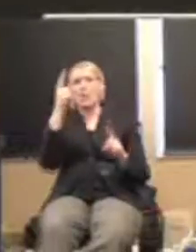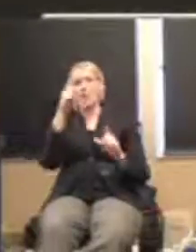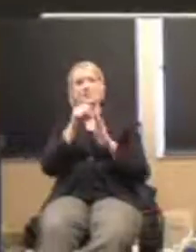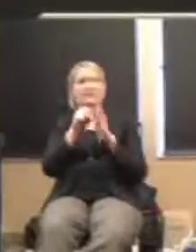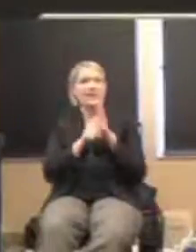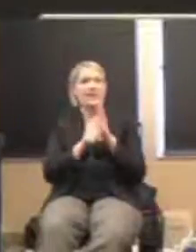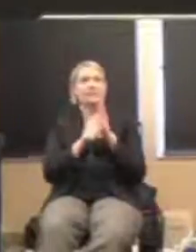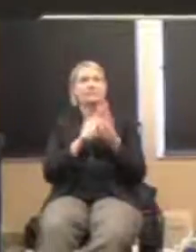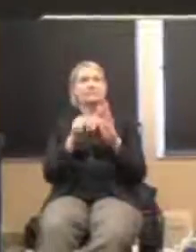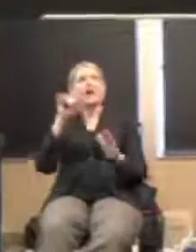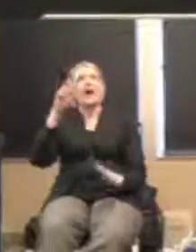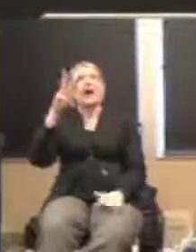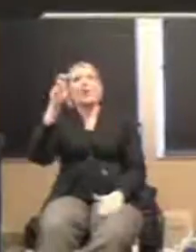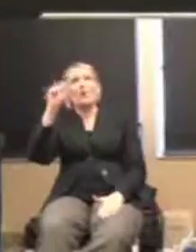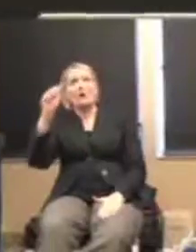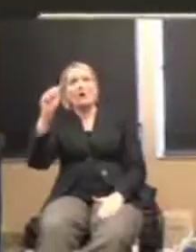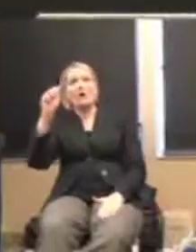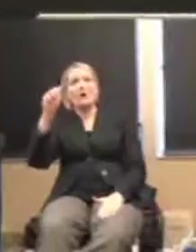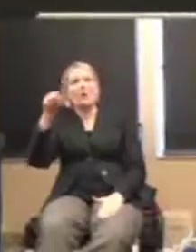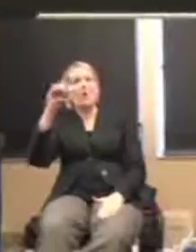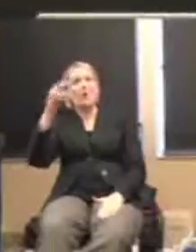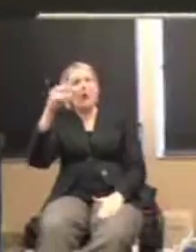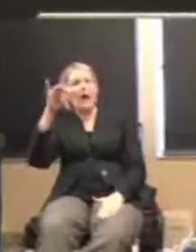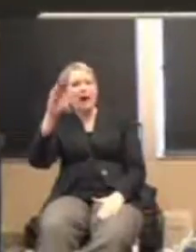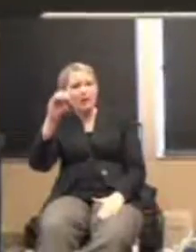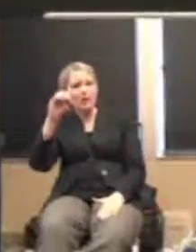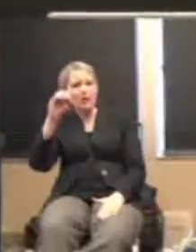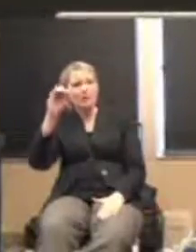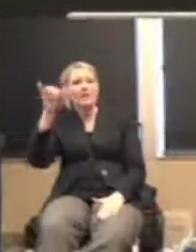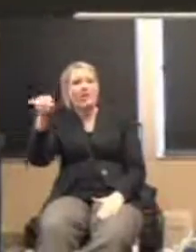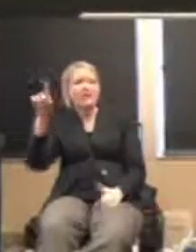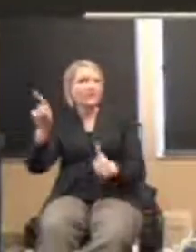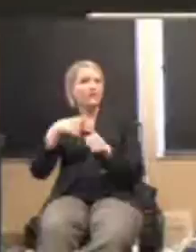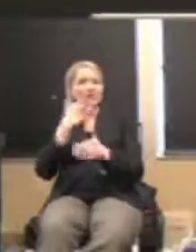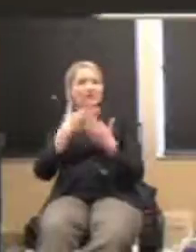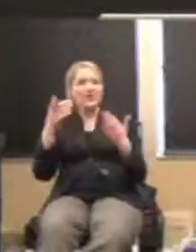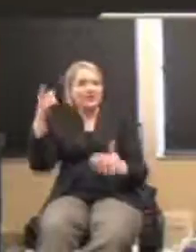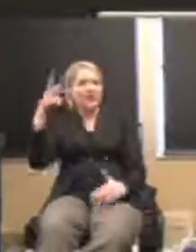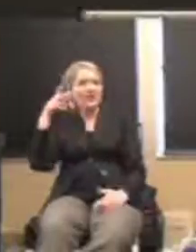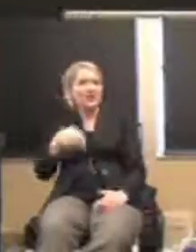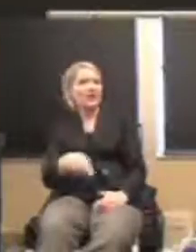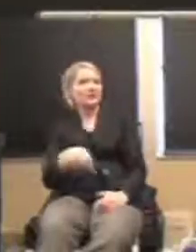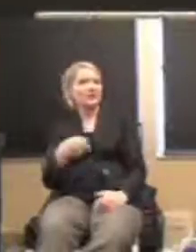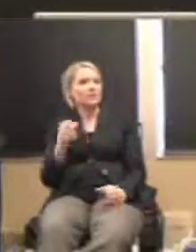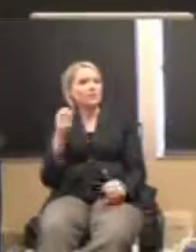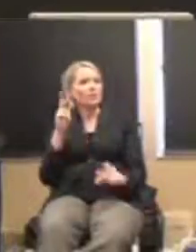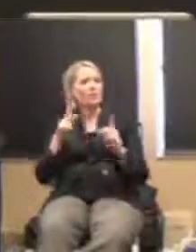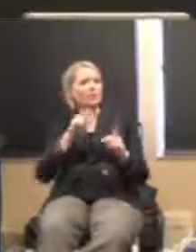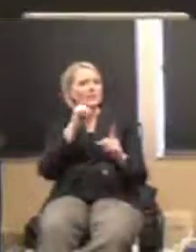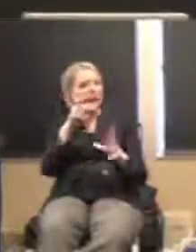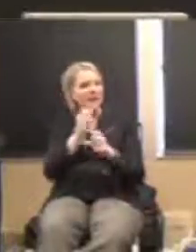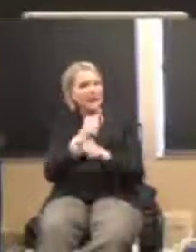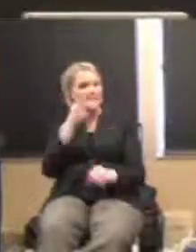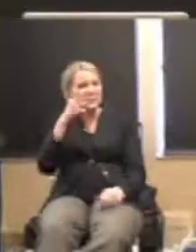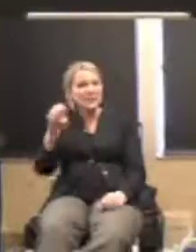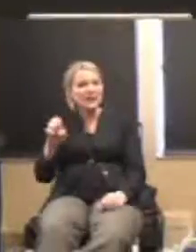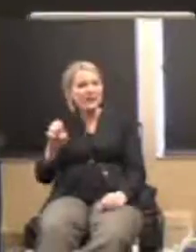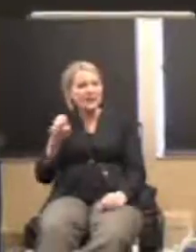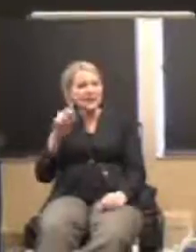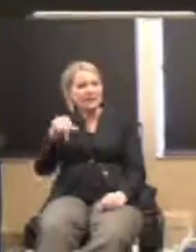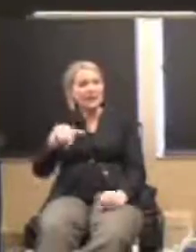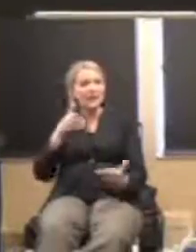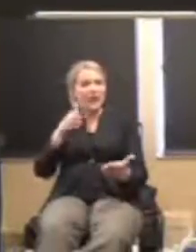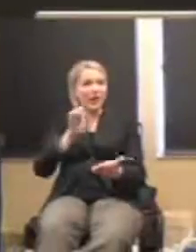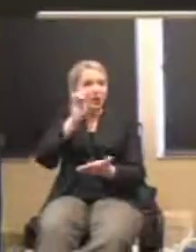When I was in Ohio, it was the first thing they cut. And so then you have kids that don't get PE at all during their week, and they don't